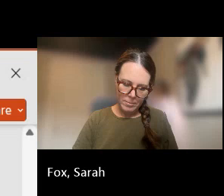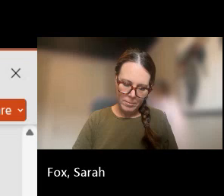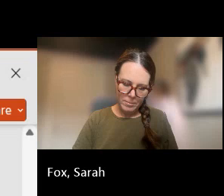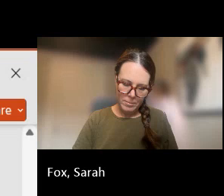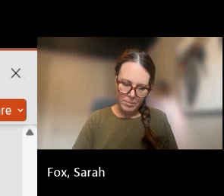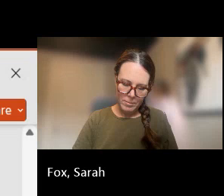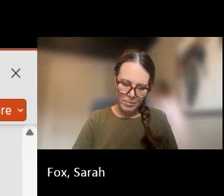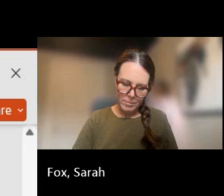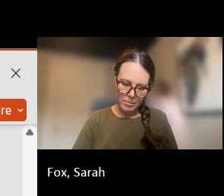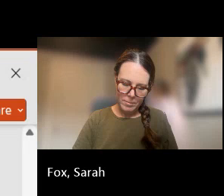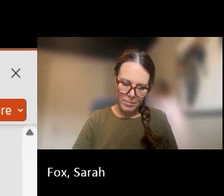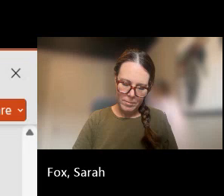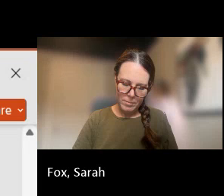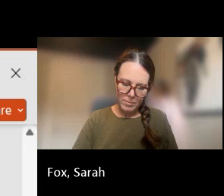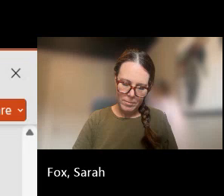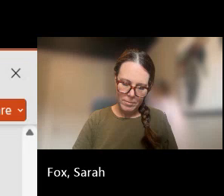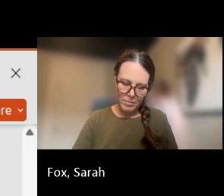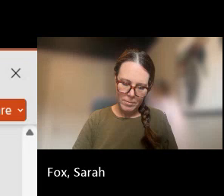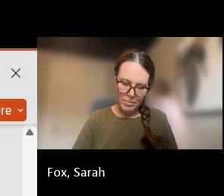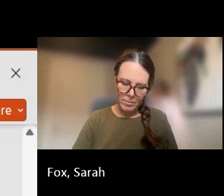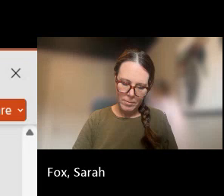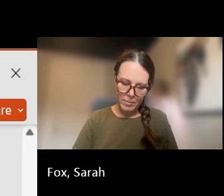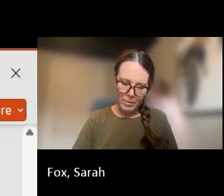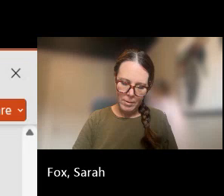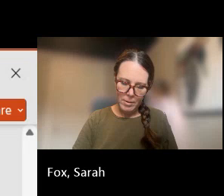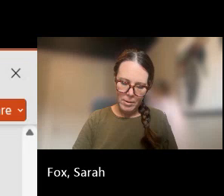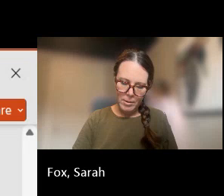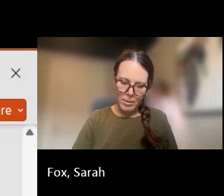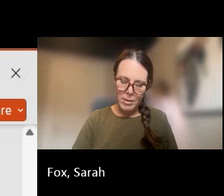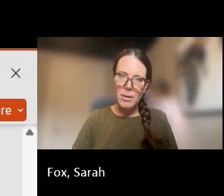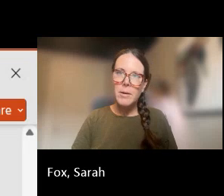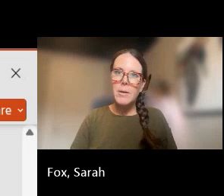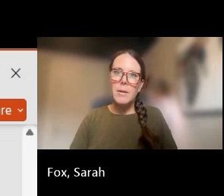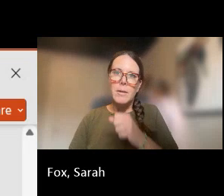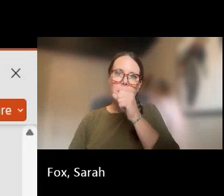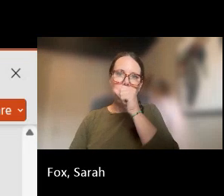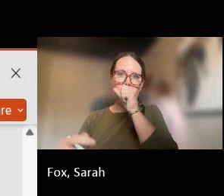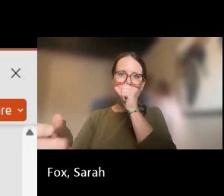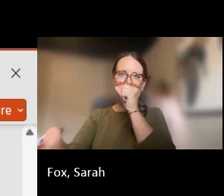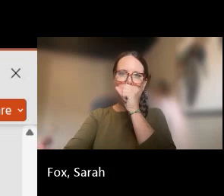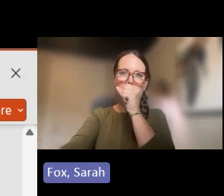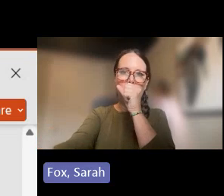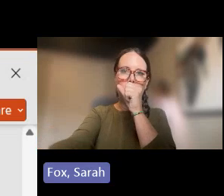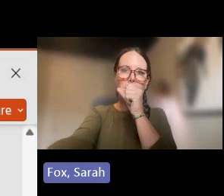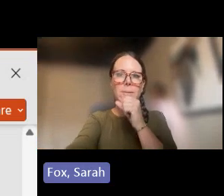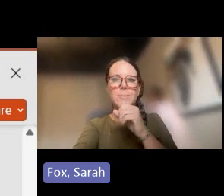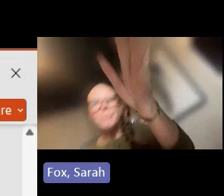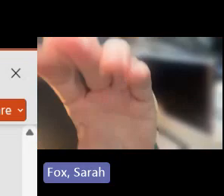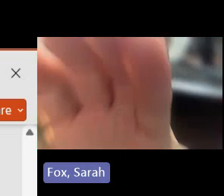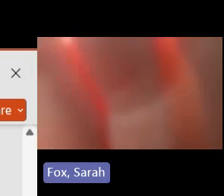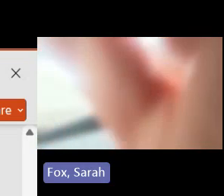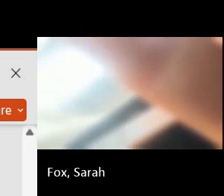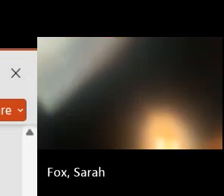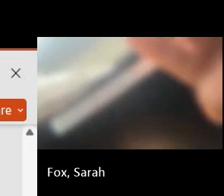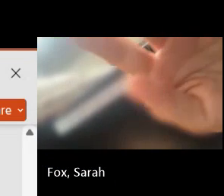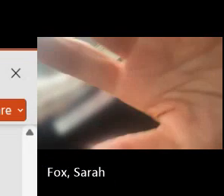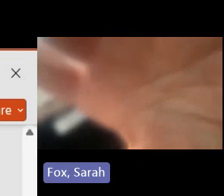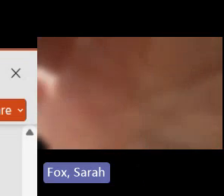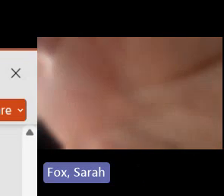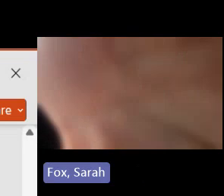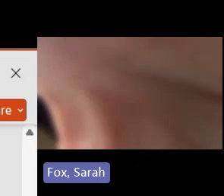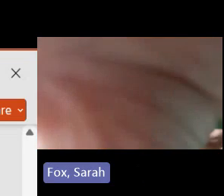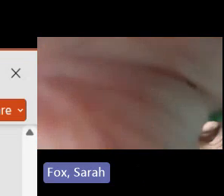the multi-day festival, that's Friday, Saturday, Sunday, it's 3,500 times 3. And then even if you are, the setup day is a lower rate, but those